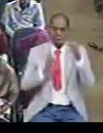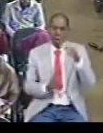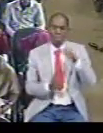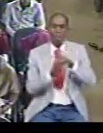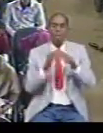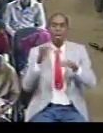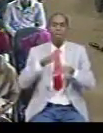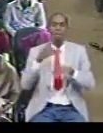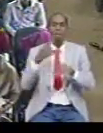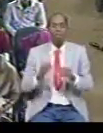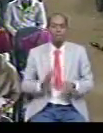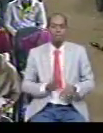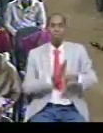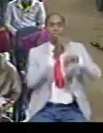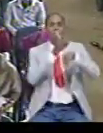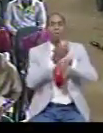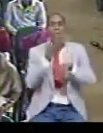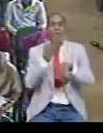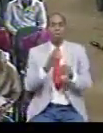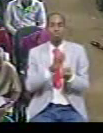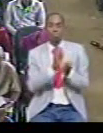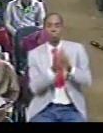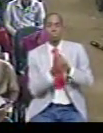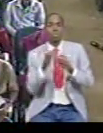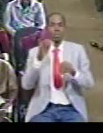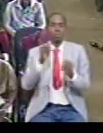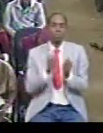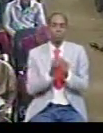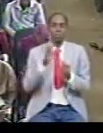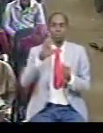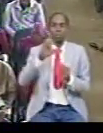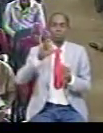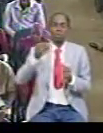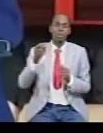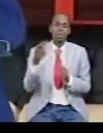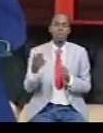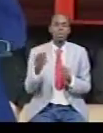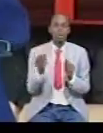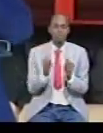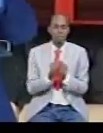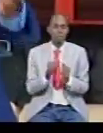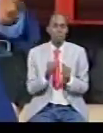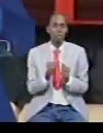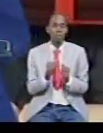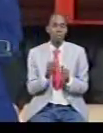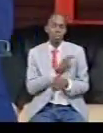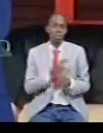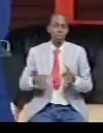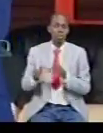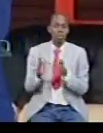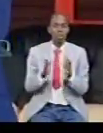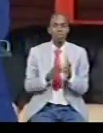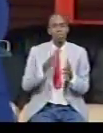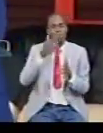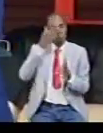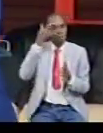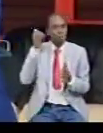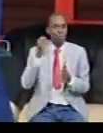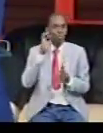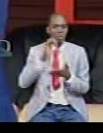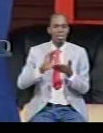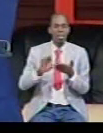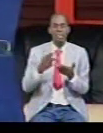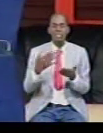Transfiguration with Elijah, with the Lord Jesus Christ, because he counted the things that were being gained.